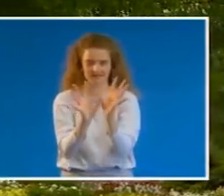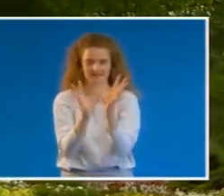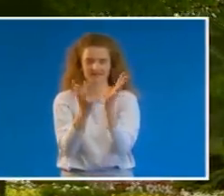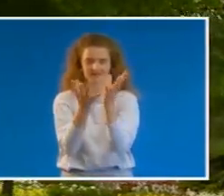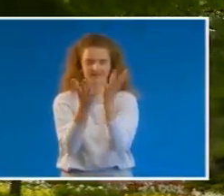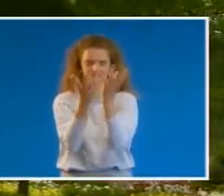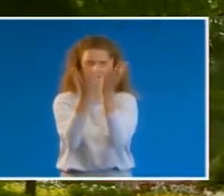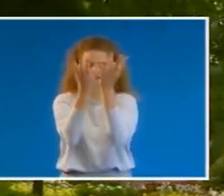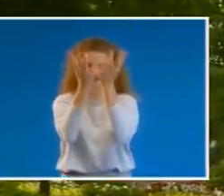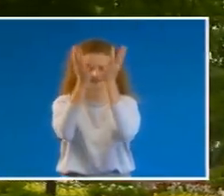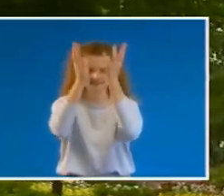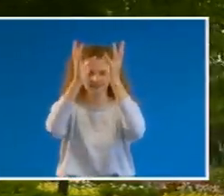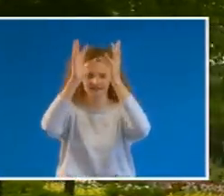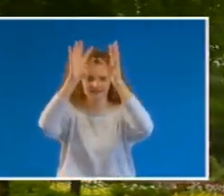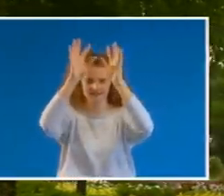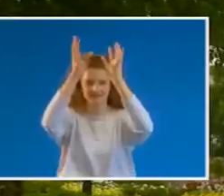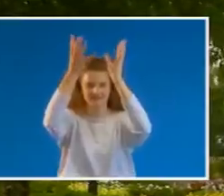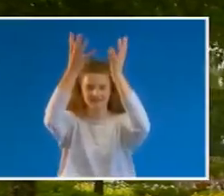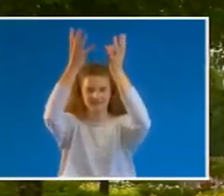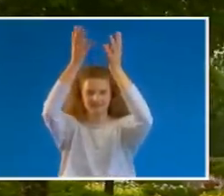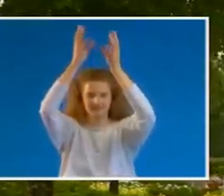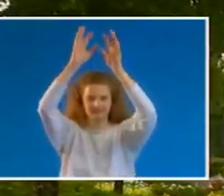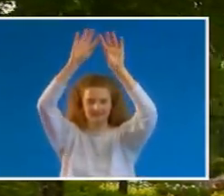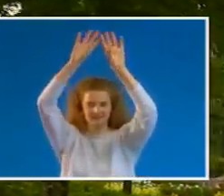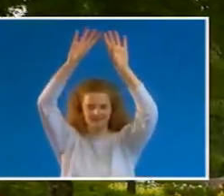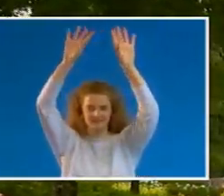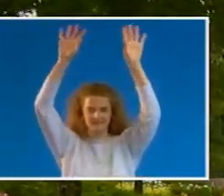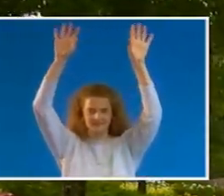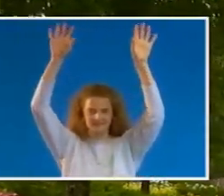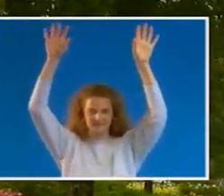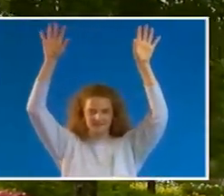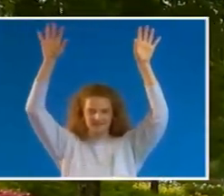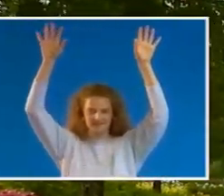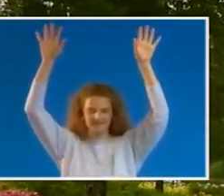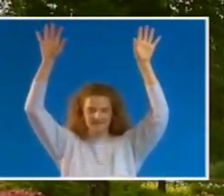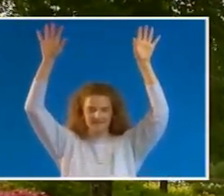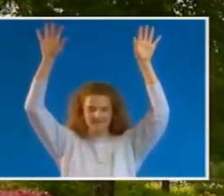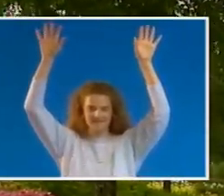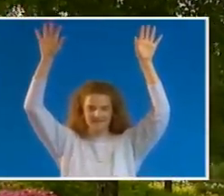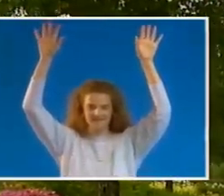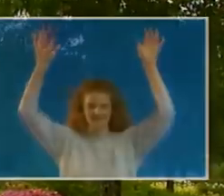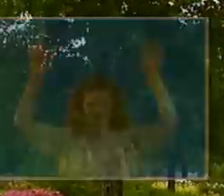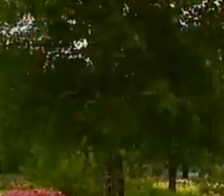tall, straight and tall, the flowers grow against the wall.